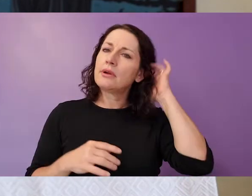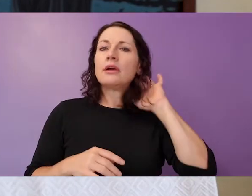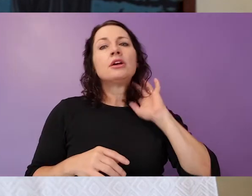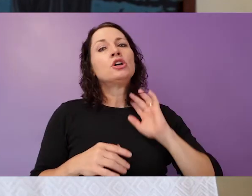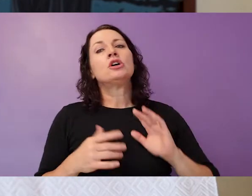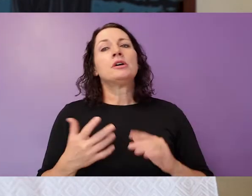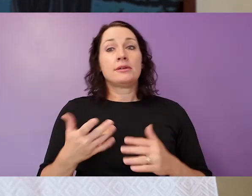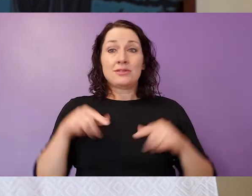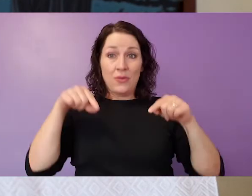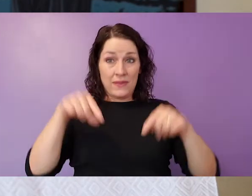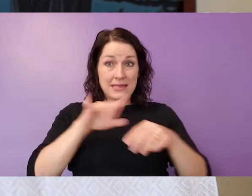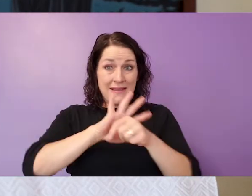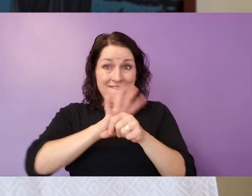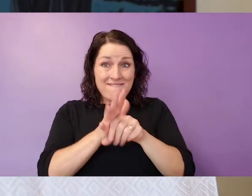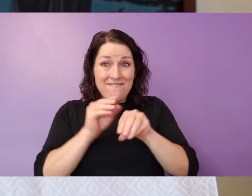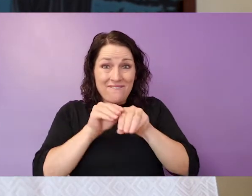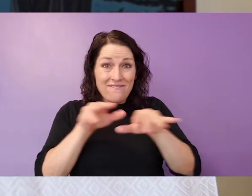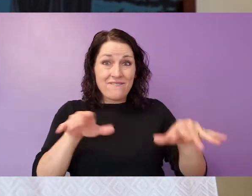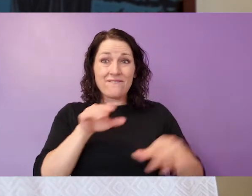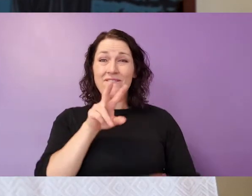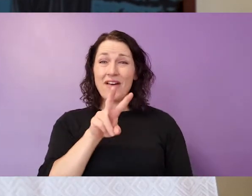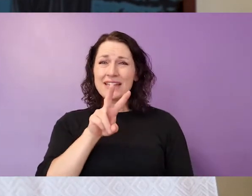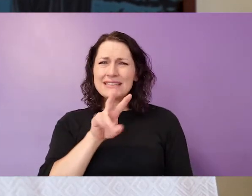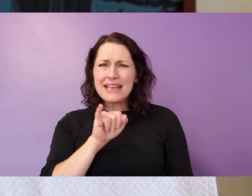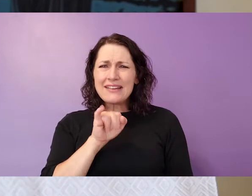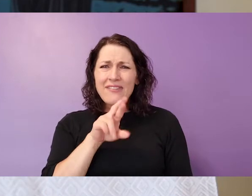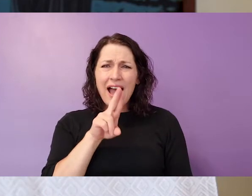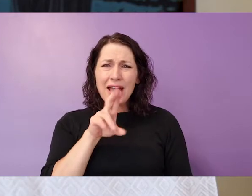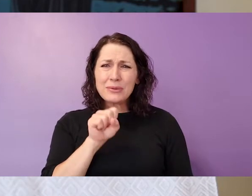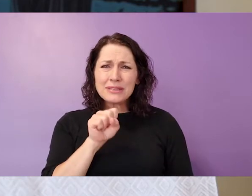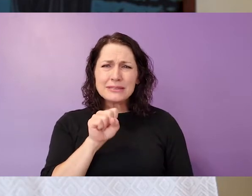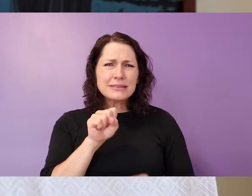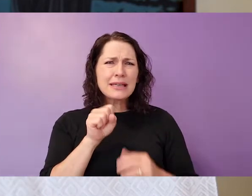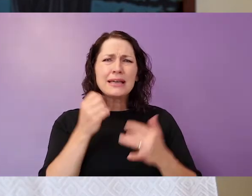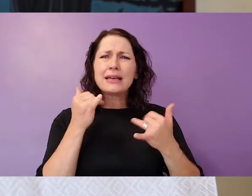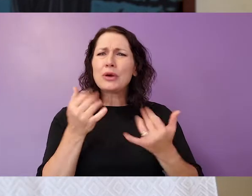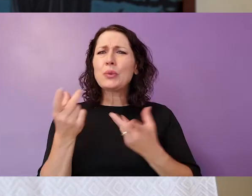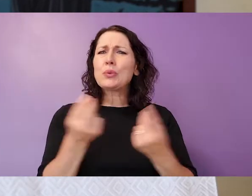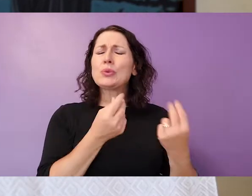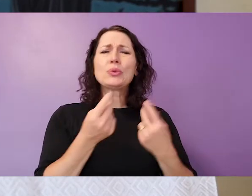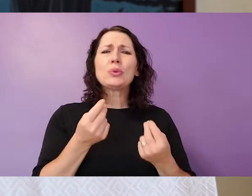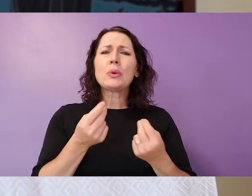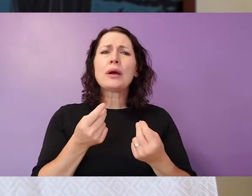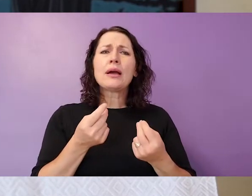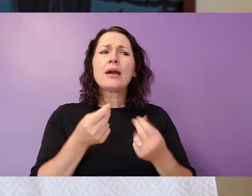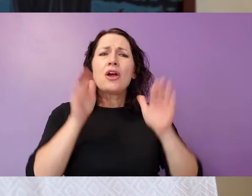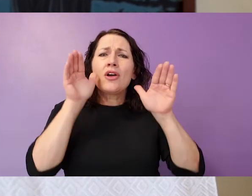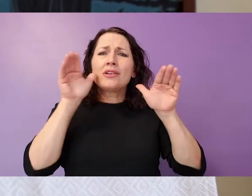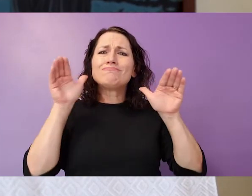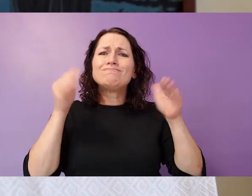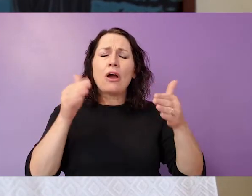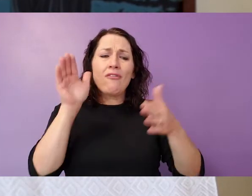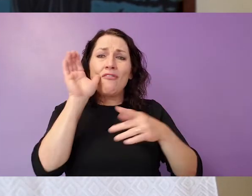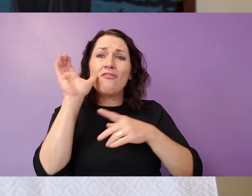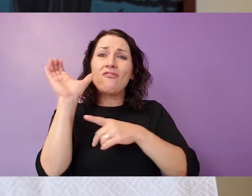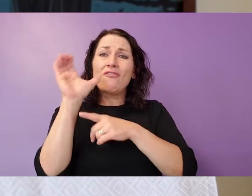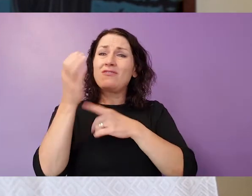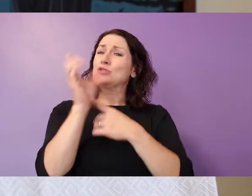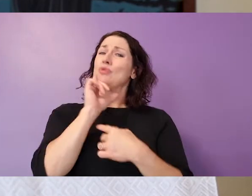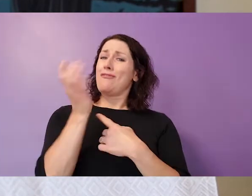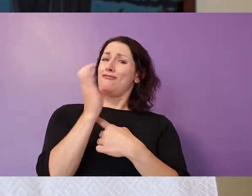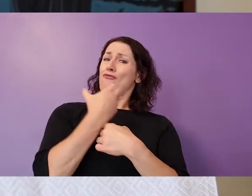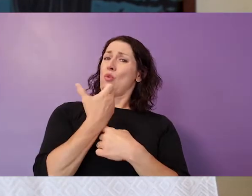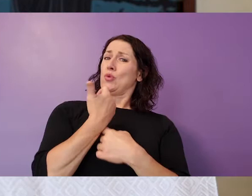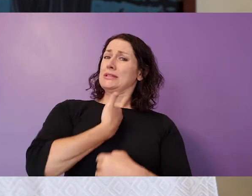This pandemic, this virus, is reducing us to a receptivity that is our